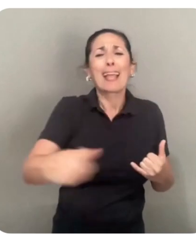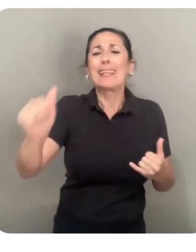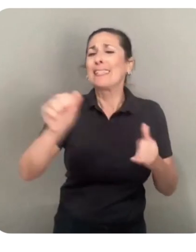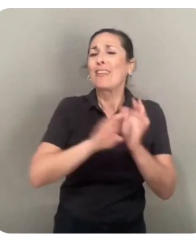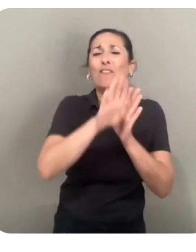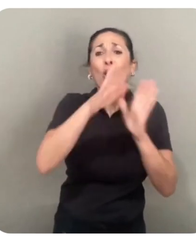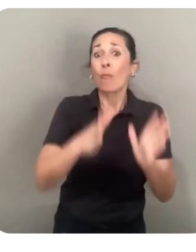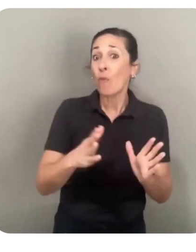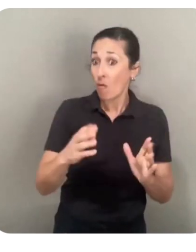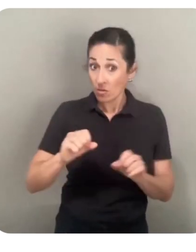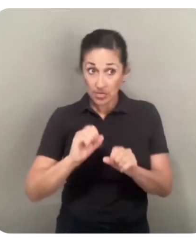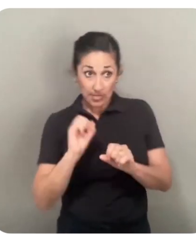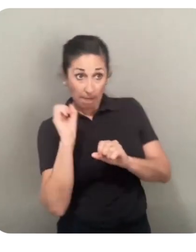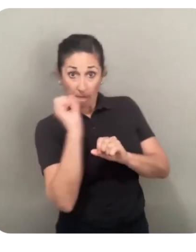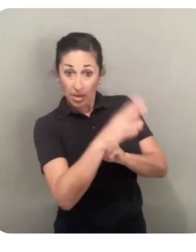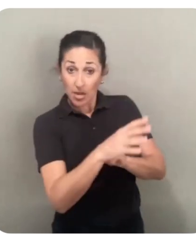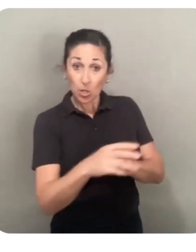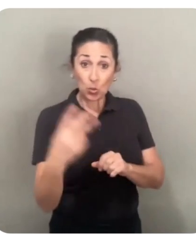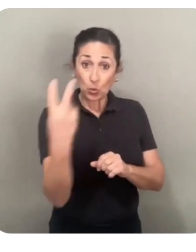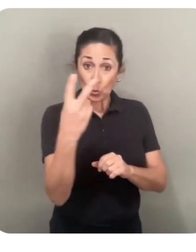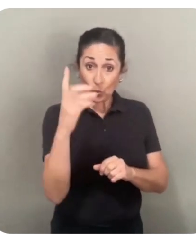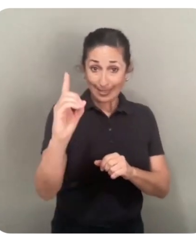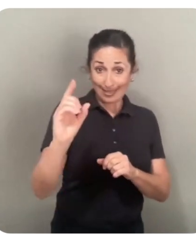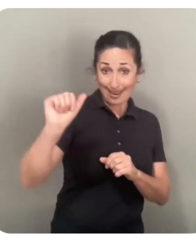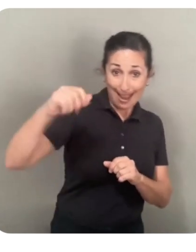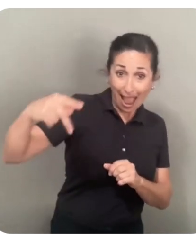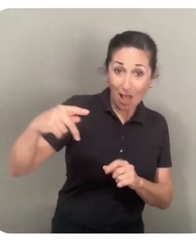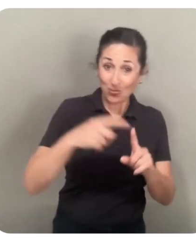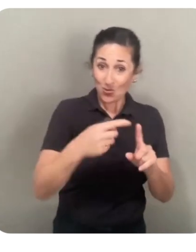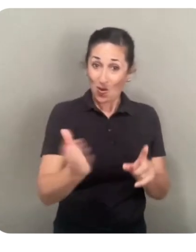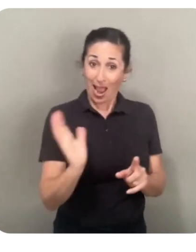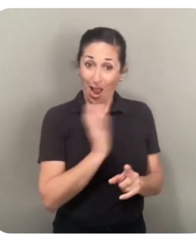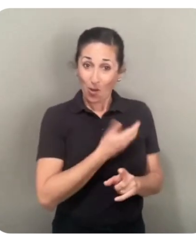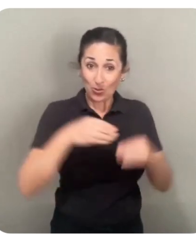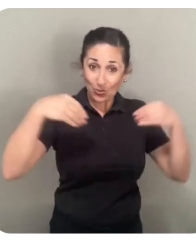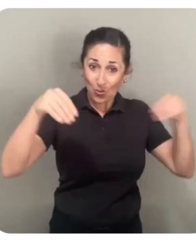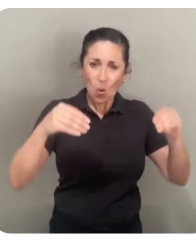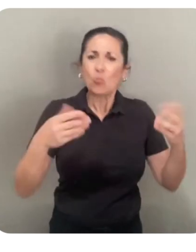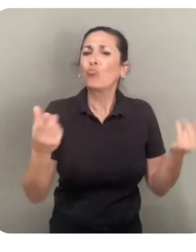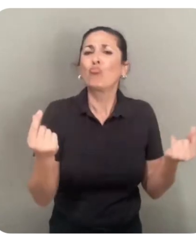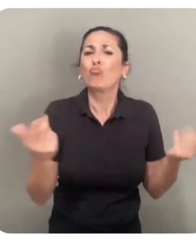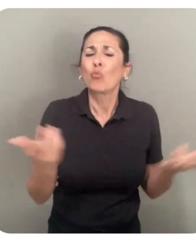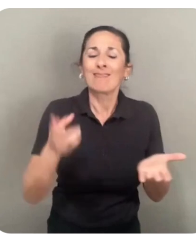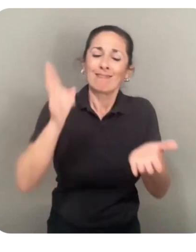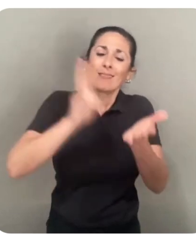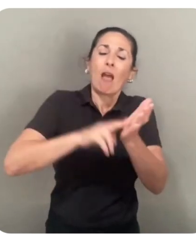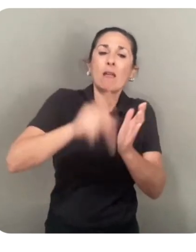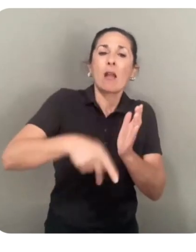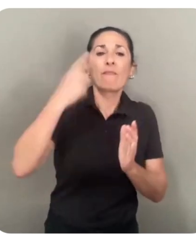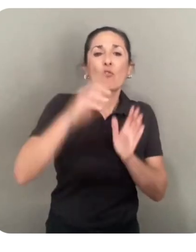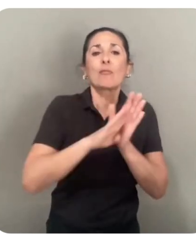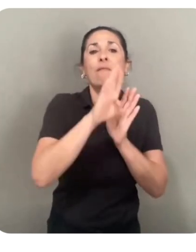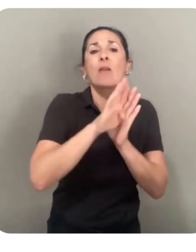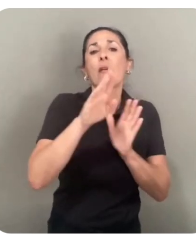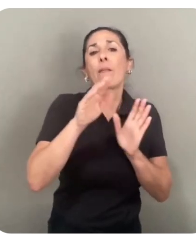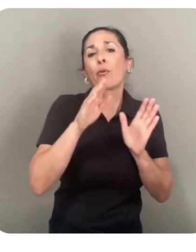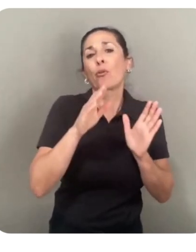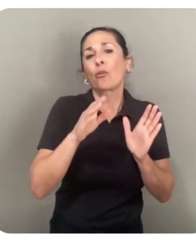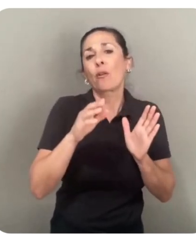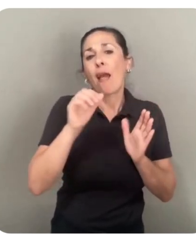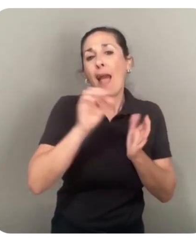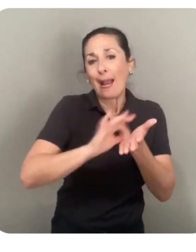a 2D app to our store. All you need to do is sign up for a developer account through